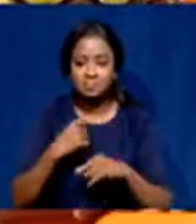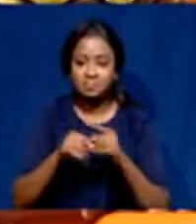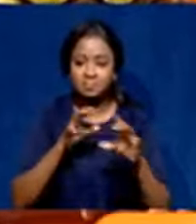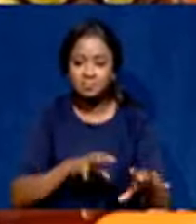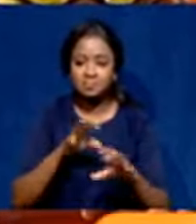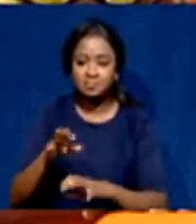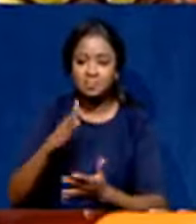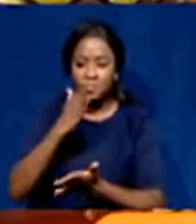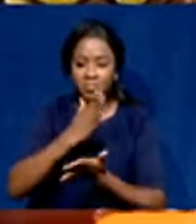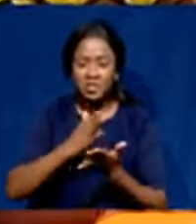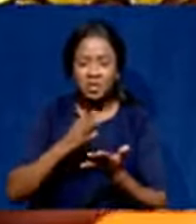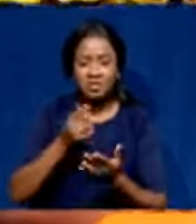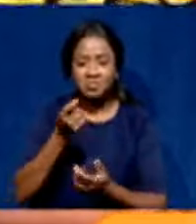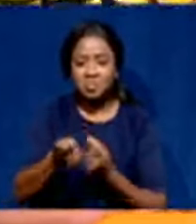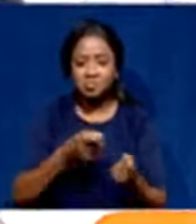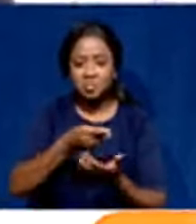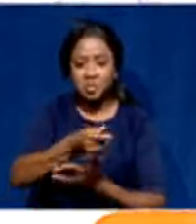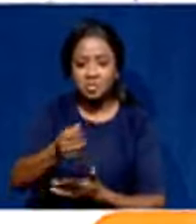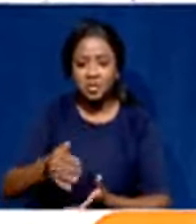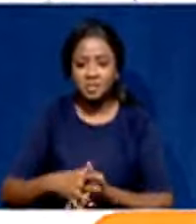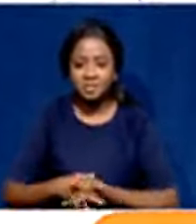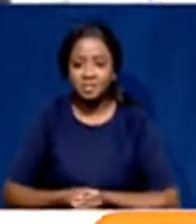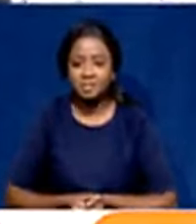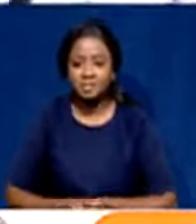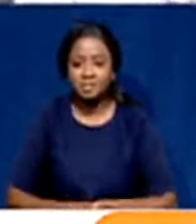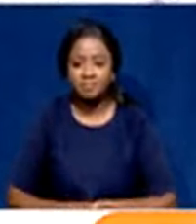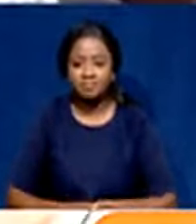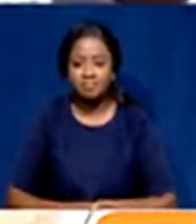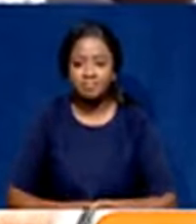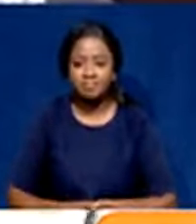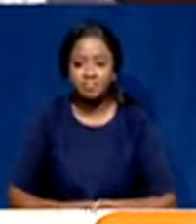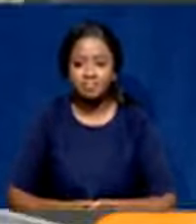quarterly payouts, if any. Jasmine Wamboi, Citizen TV, Nairobi.